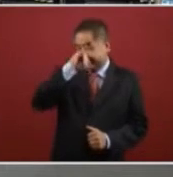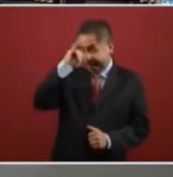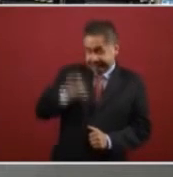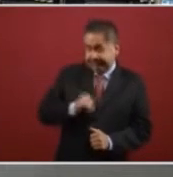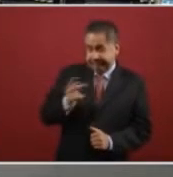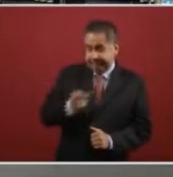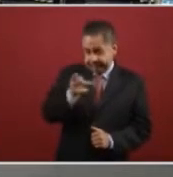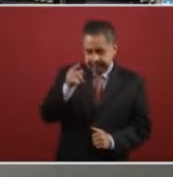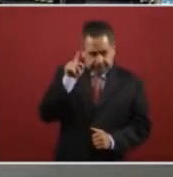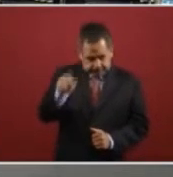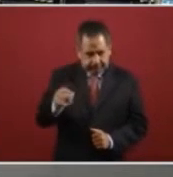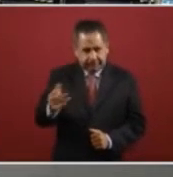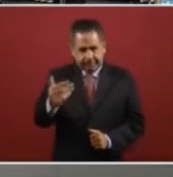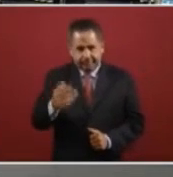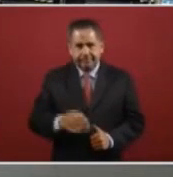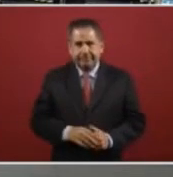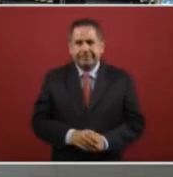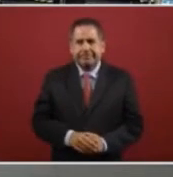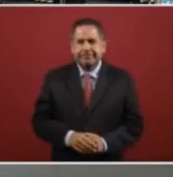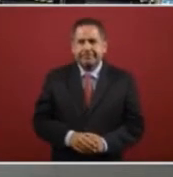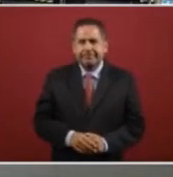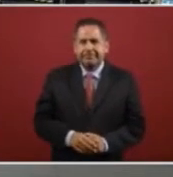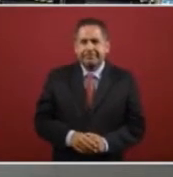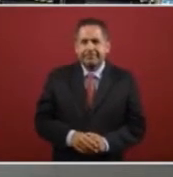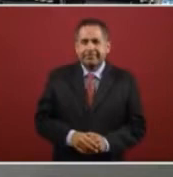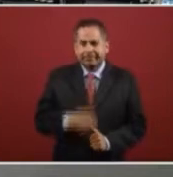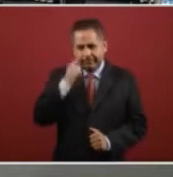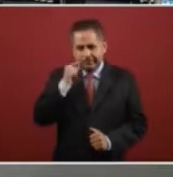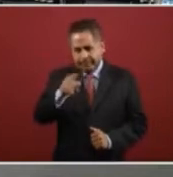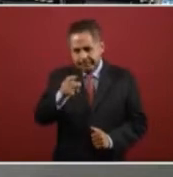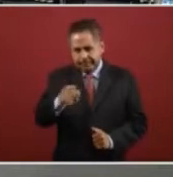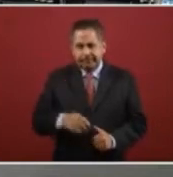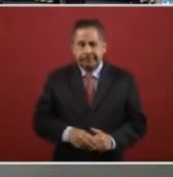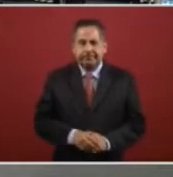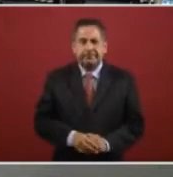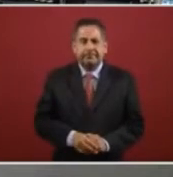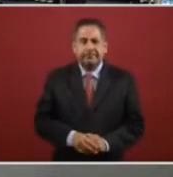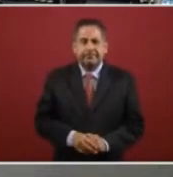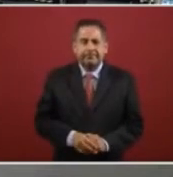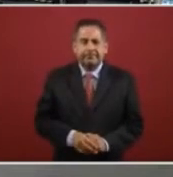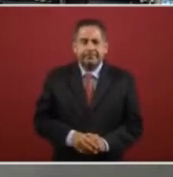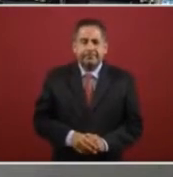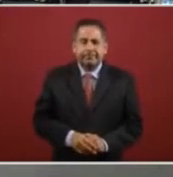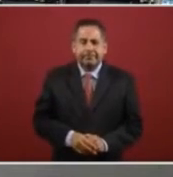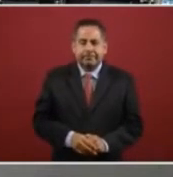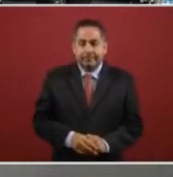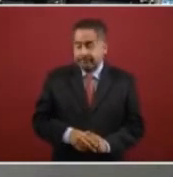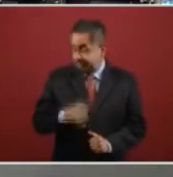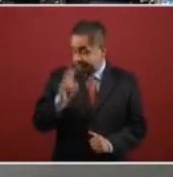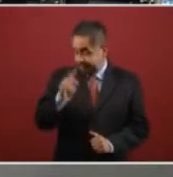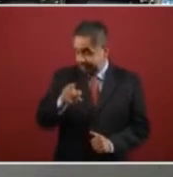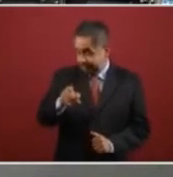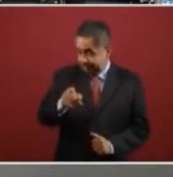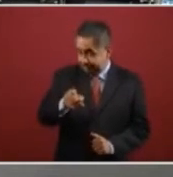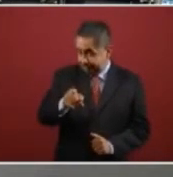that have never asked before, he wants somebody. Okay, you. He pointed at someone.